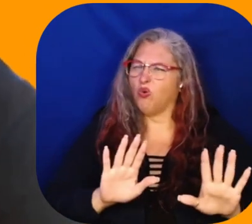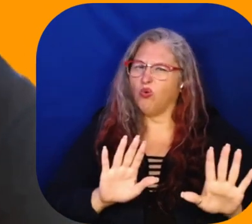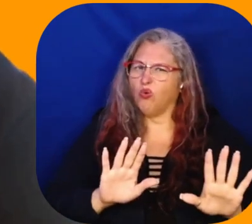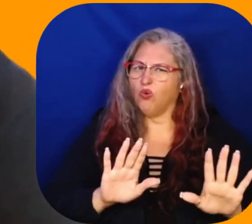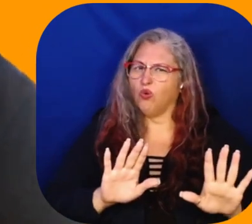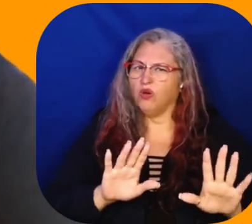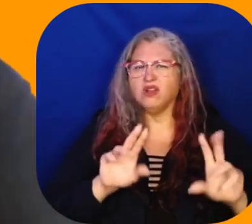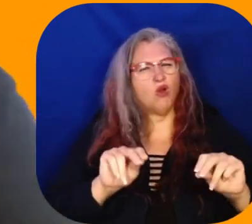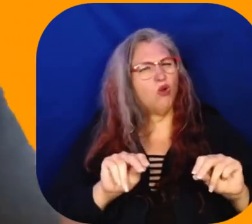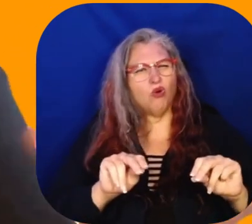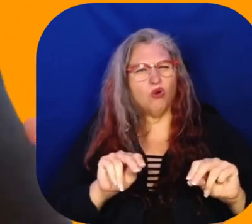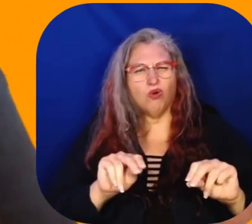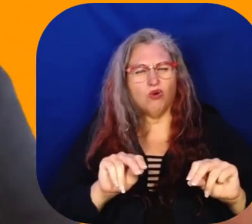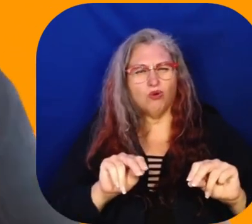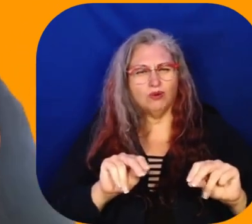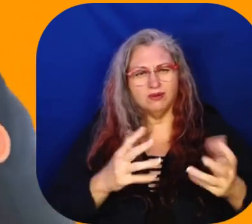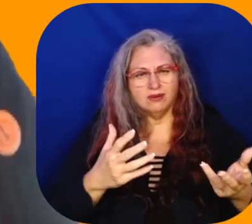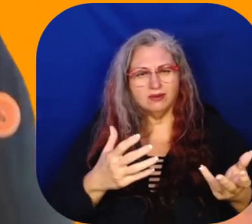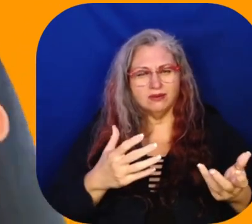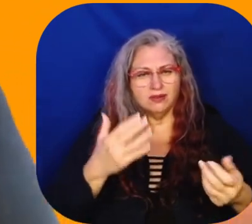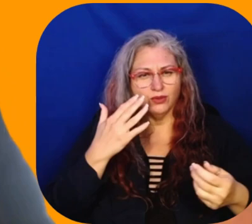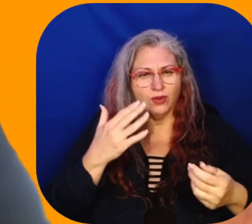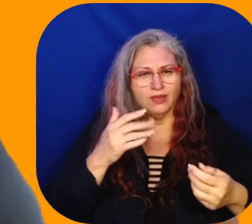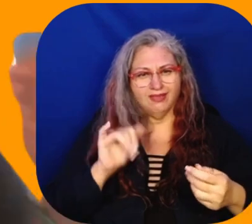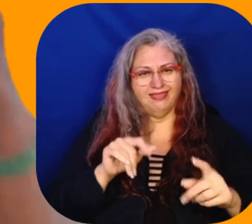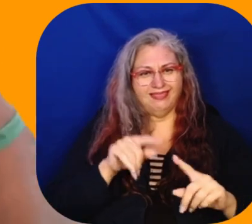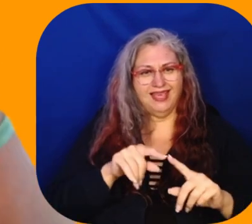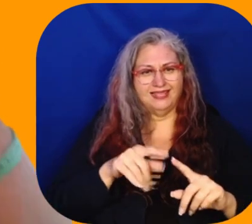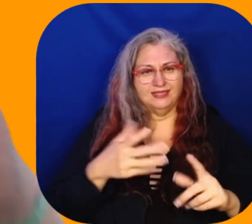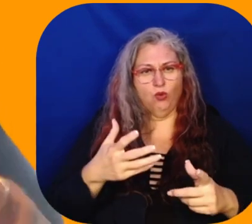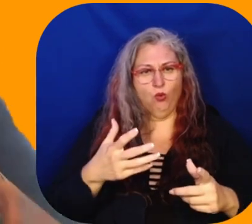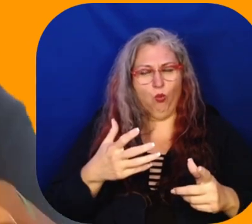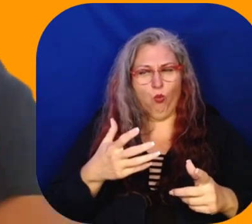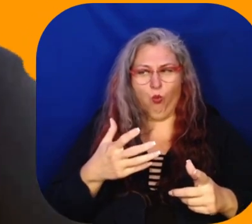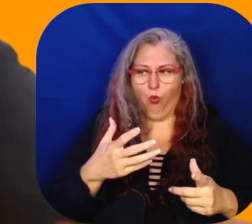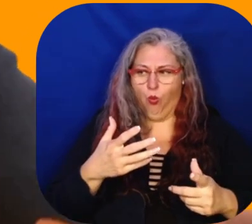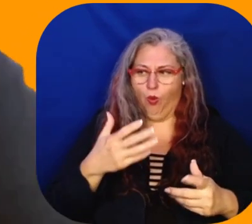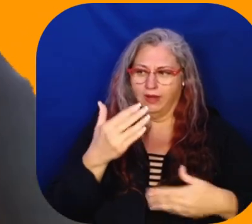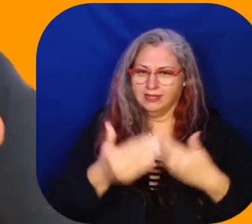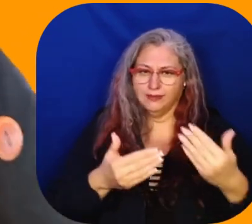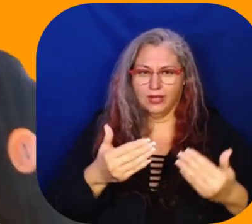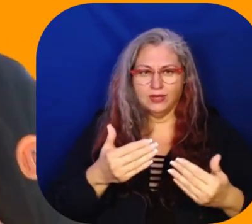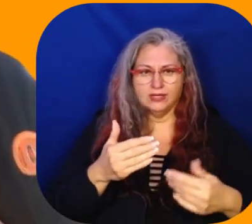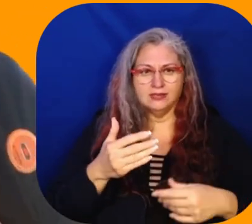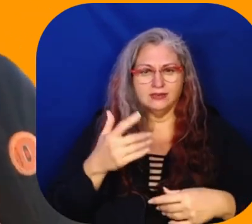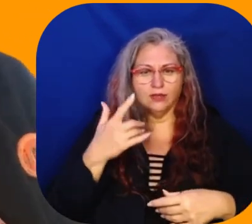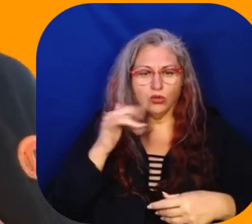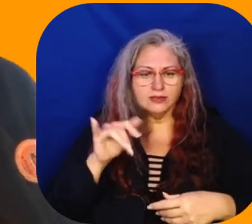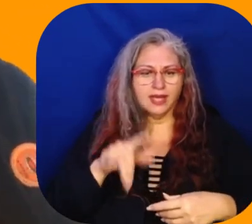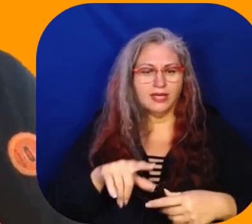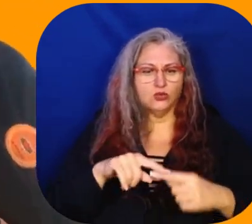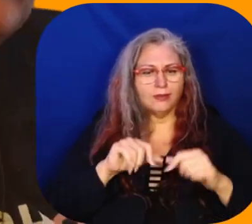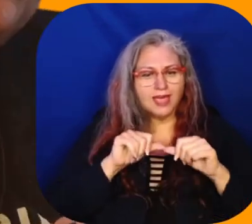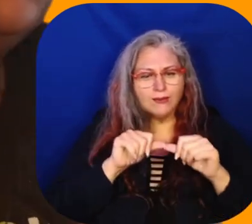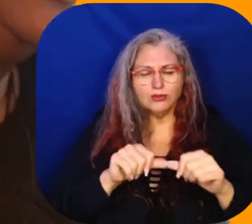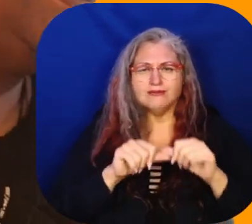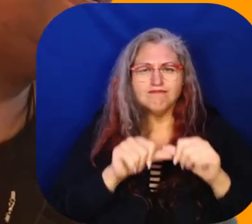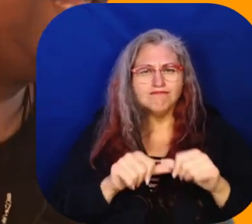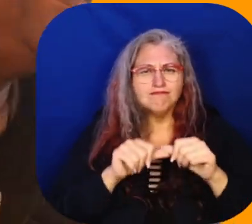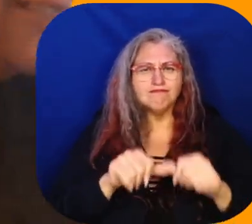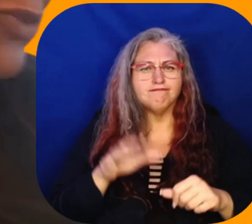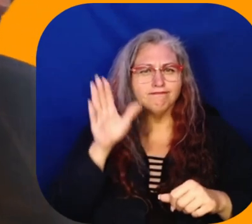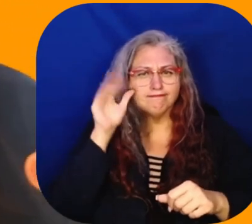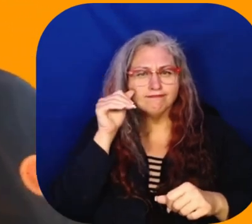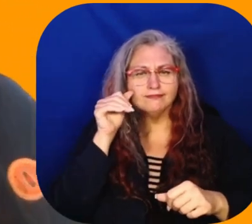No. You know what I'm saying? Like, yes. And that's what it's like. You know, and to go on, to stay it, you know.